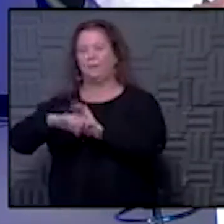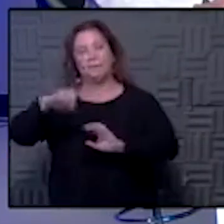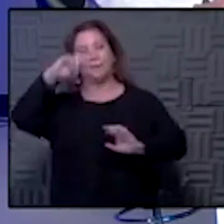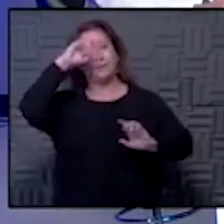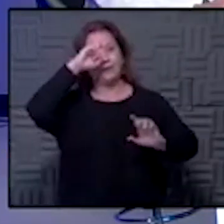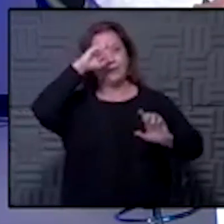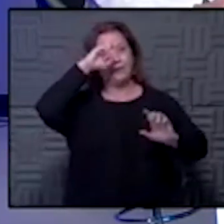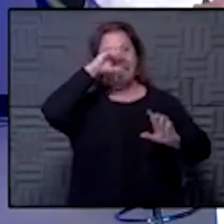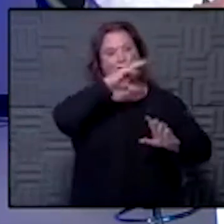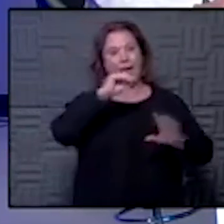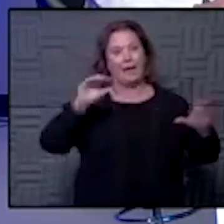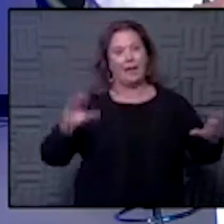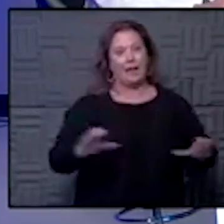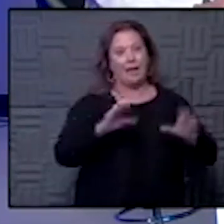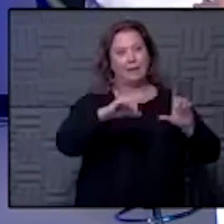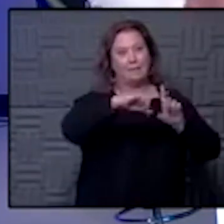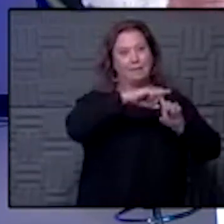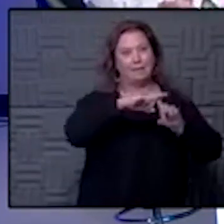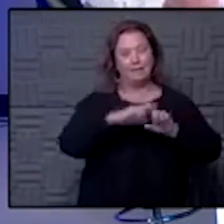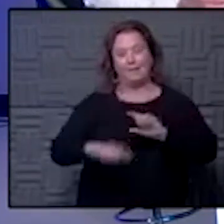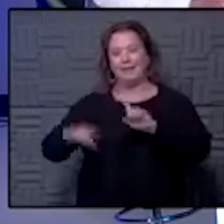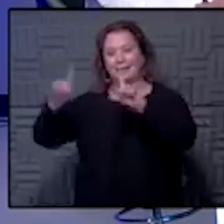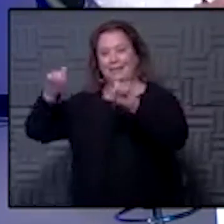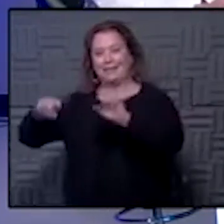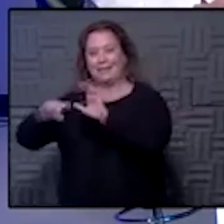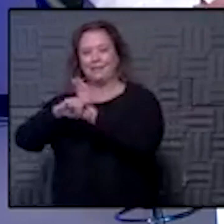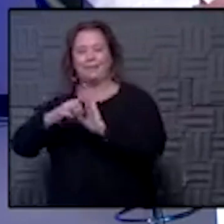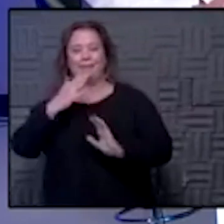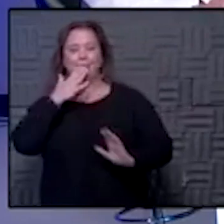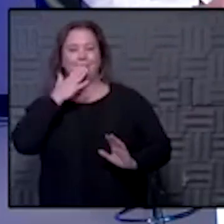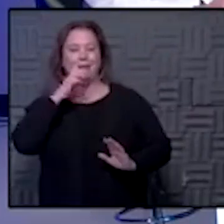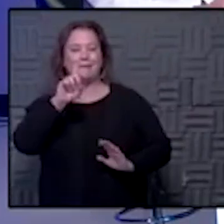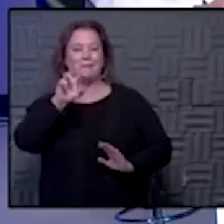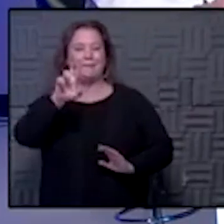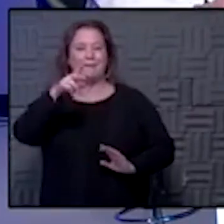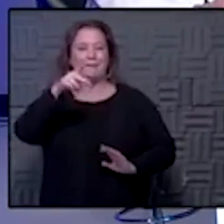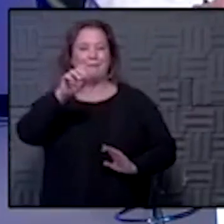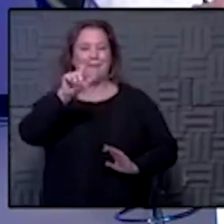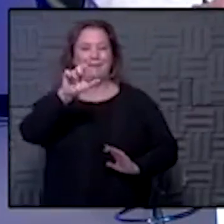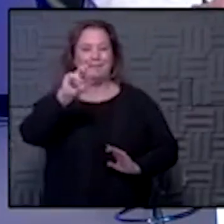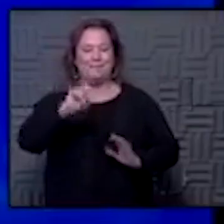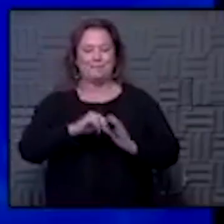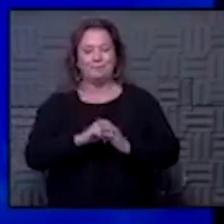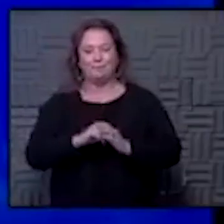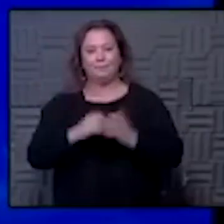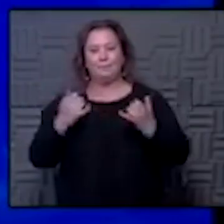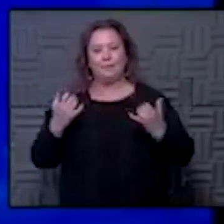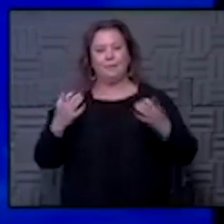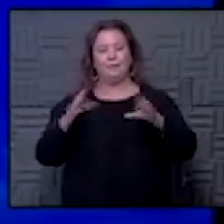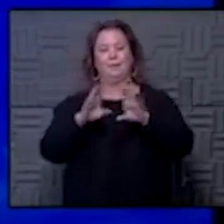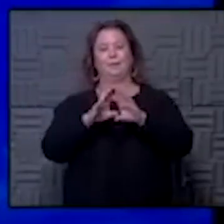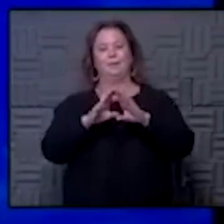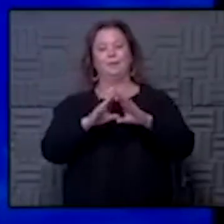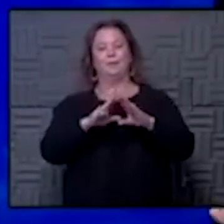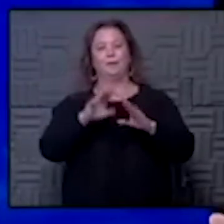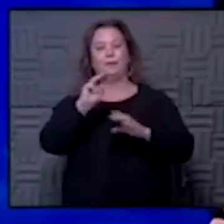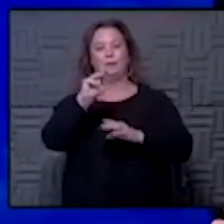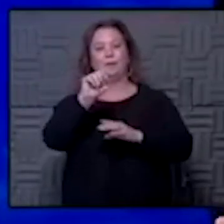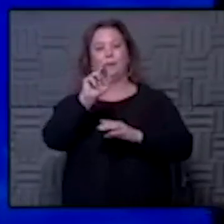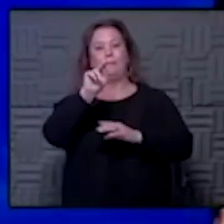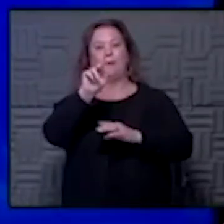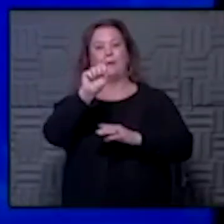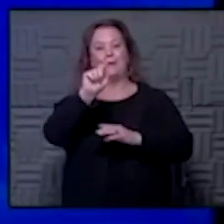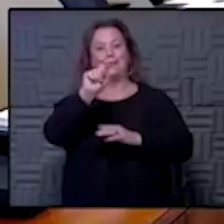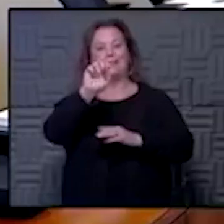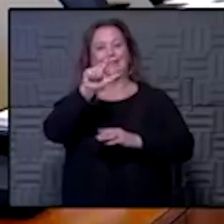act positive. Ooh, I like that too. Negative. Yeah, But think and be thank you to positive. Dr. Pollan for that. Yep. Hey, as we close today, again, a shout out to Mark Steele from